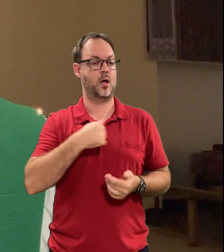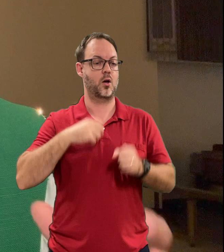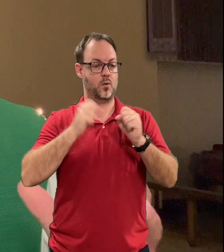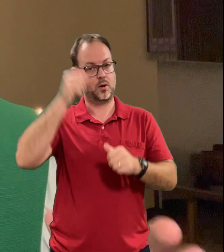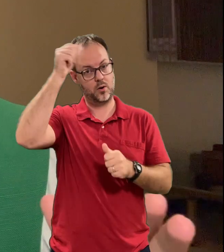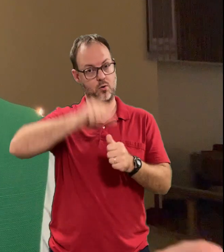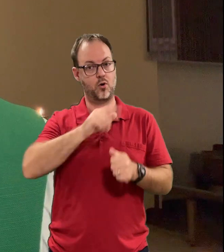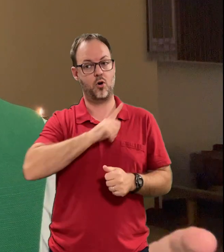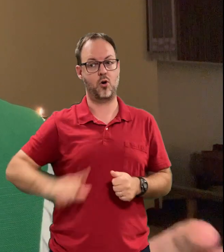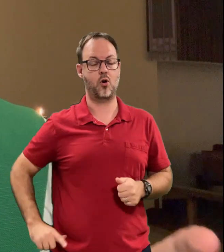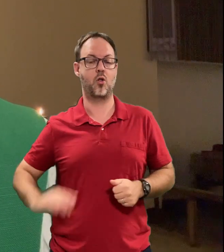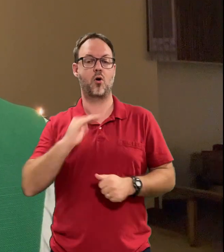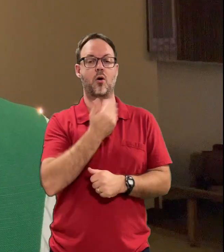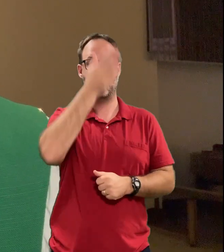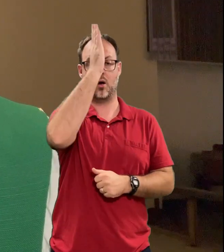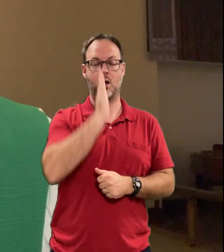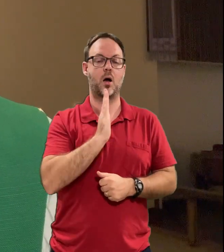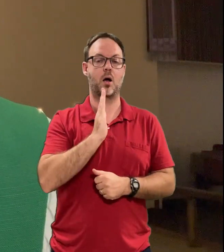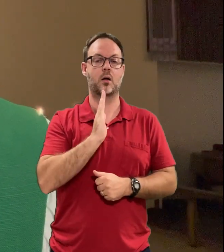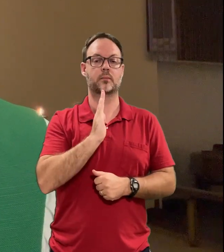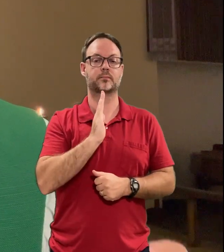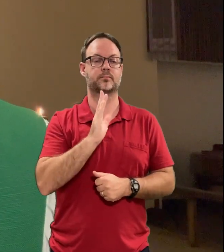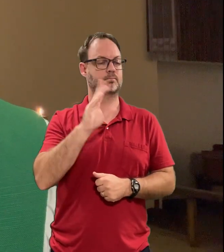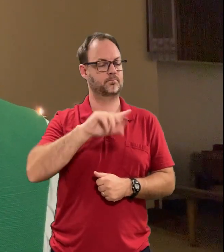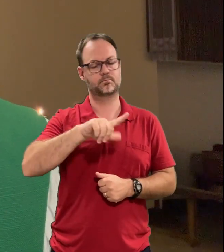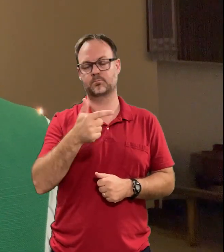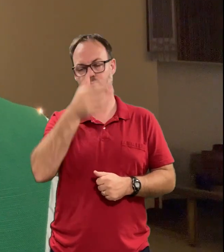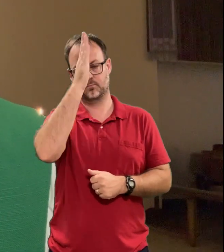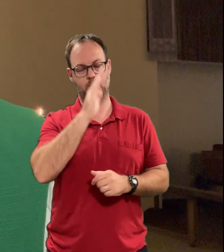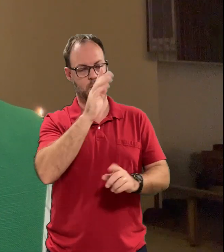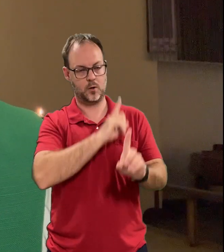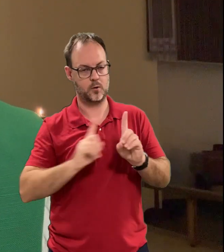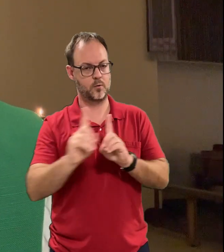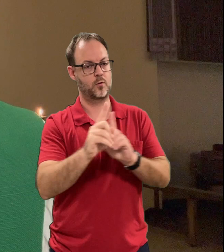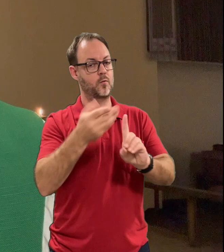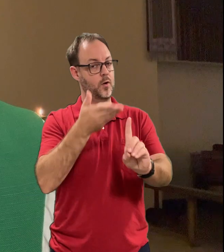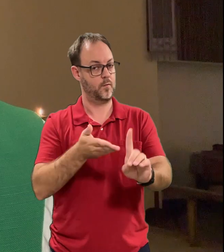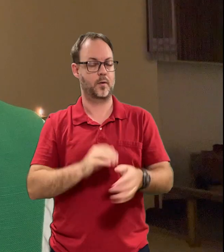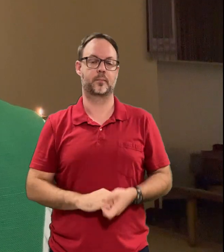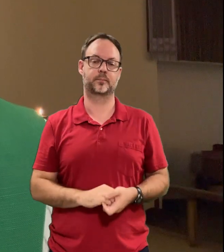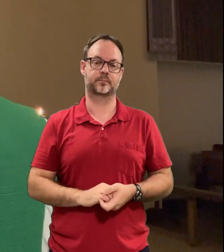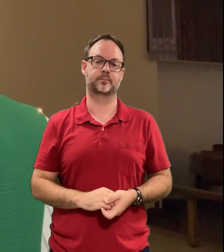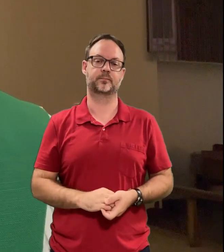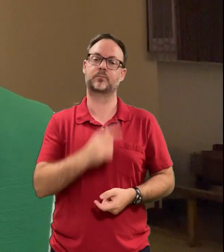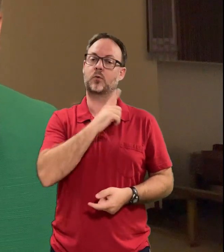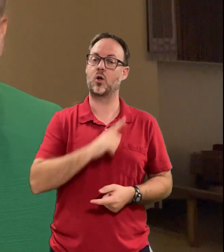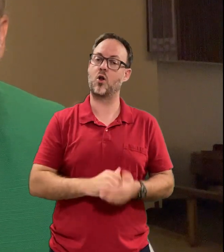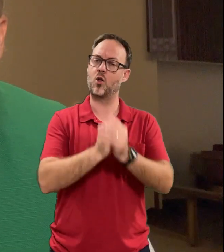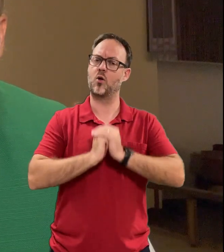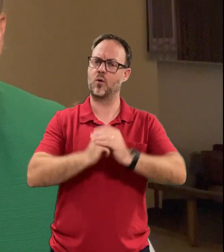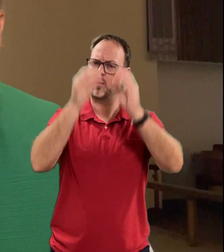that we are to remember the Lord our God, to have no other gods before him. In the Lord's